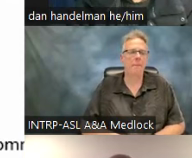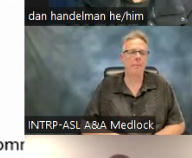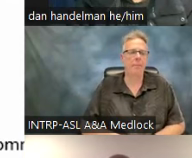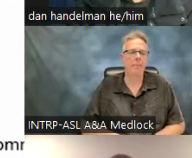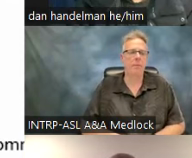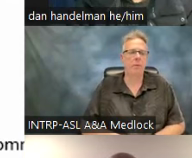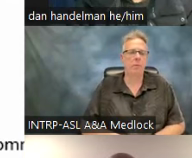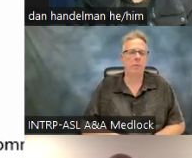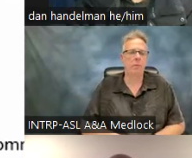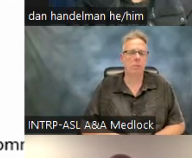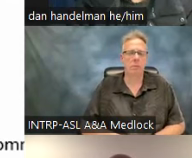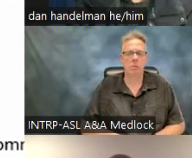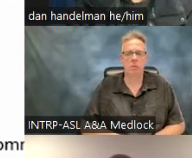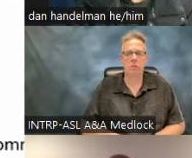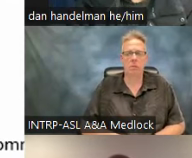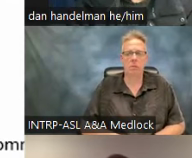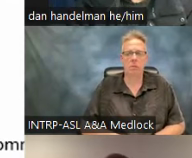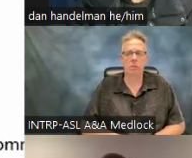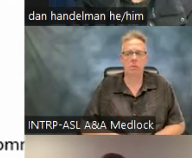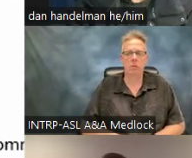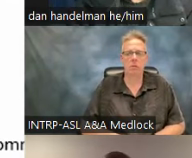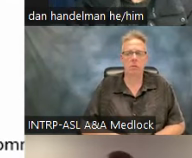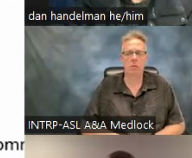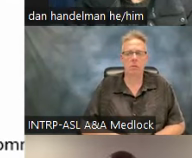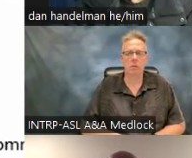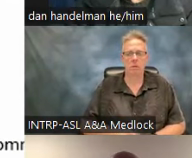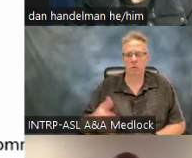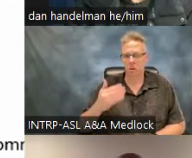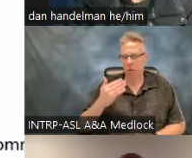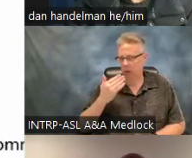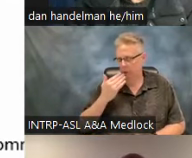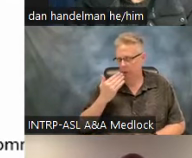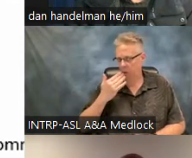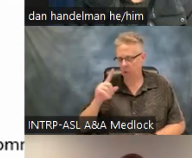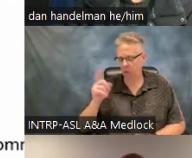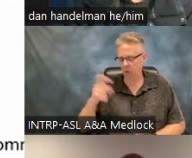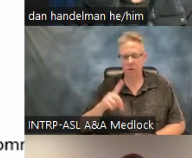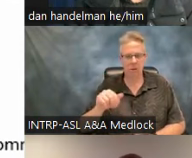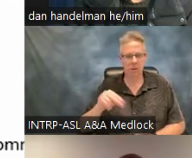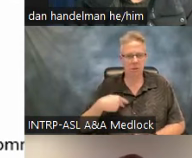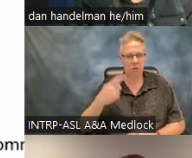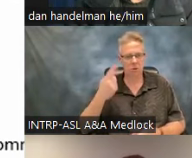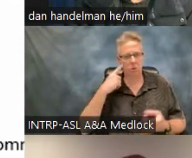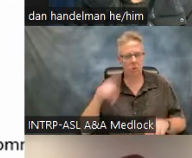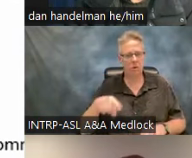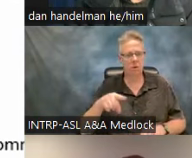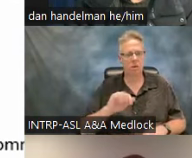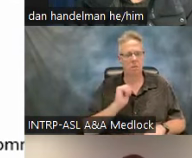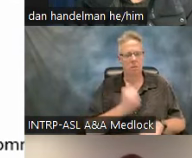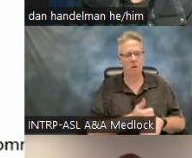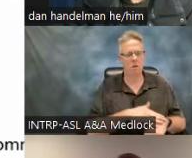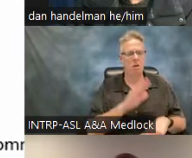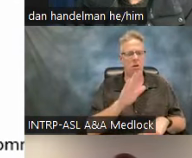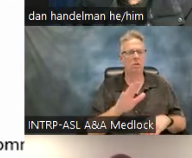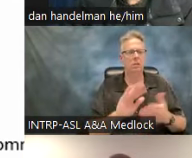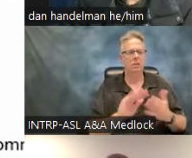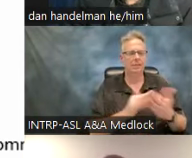And I agree with that's a great question, Commissioner Simab and Dan. I agree with that. It should be based on whatever the